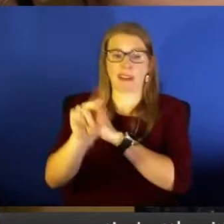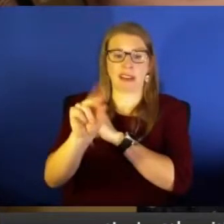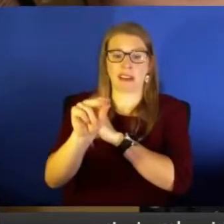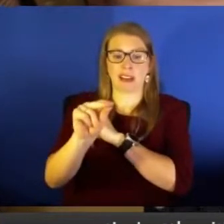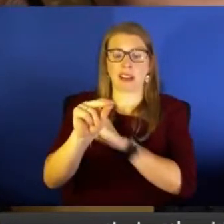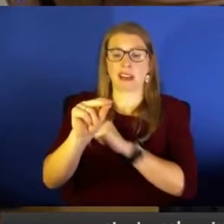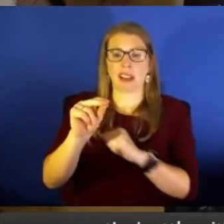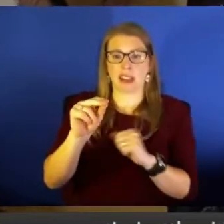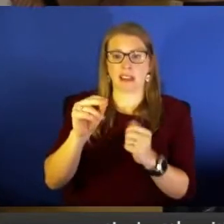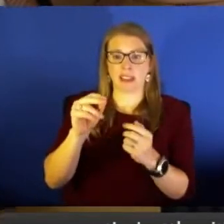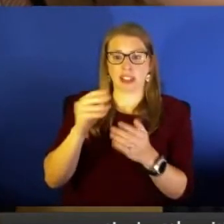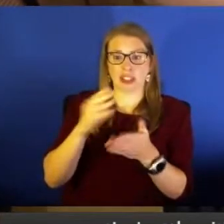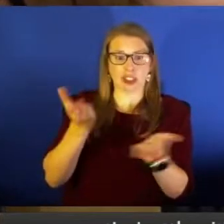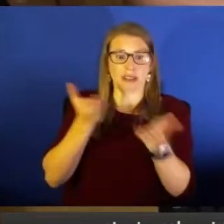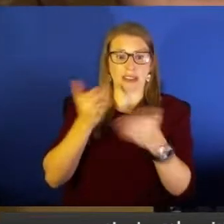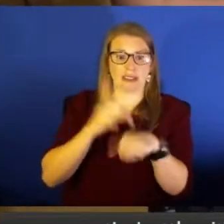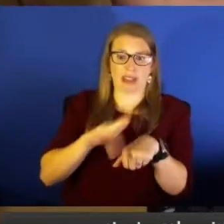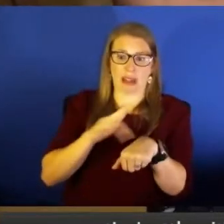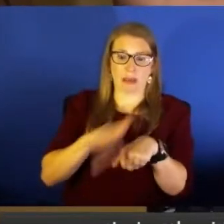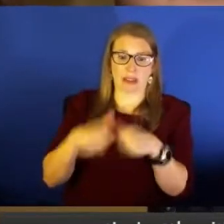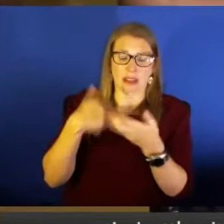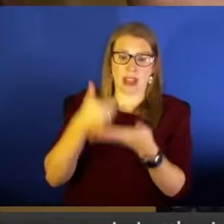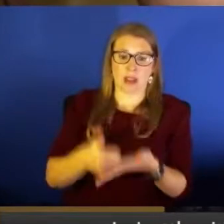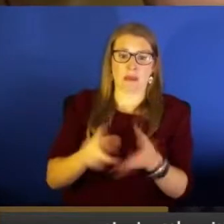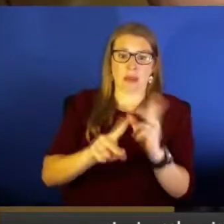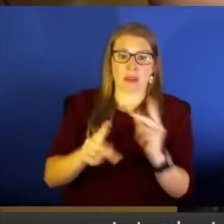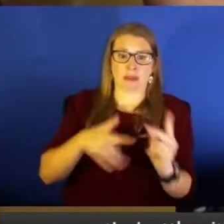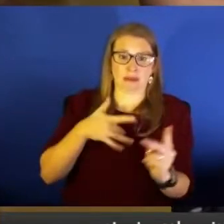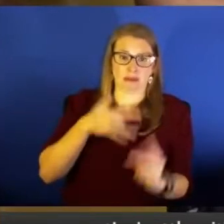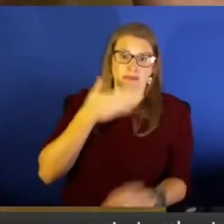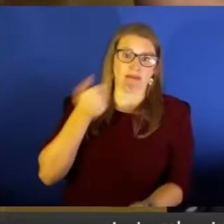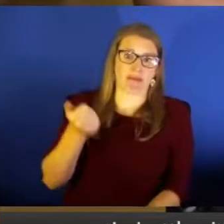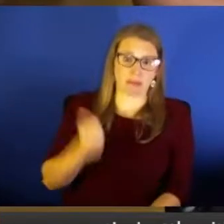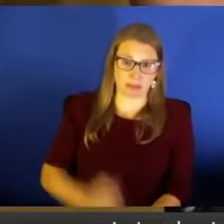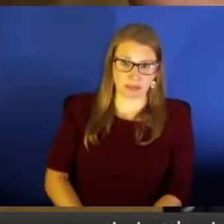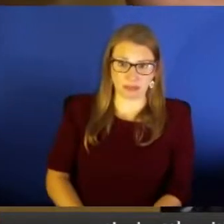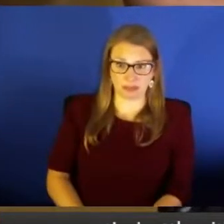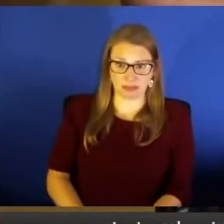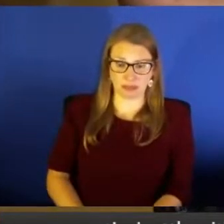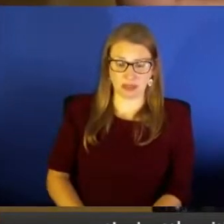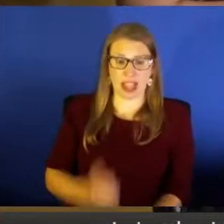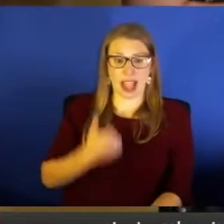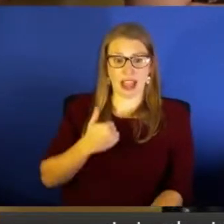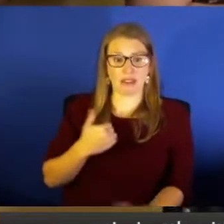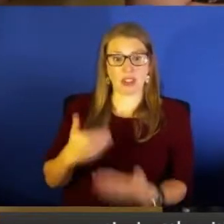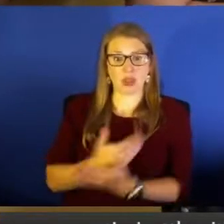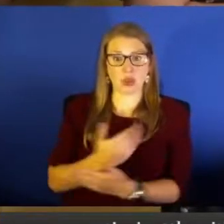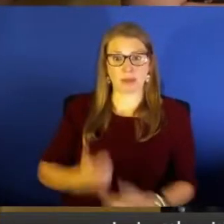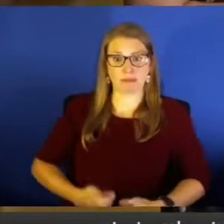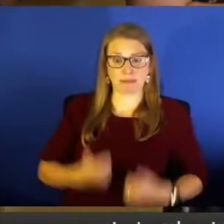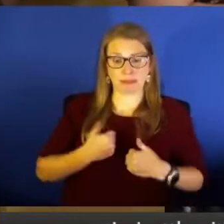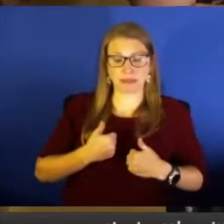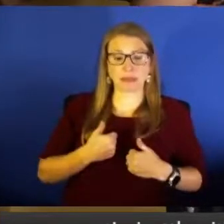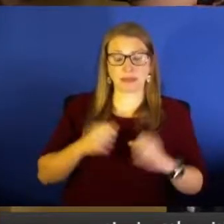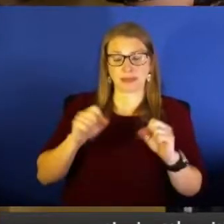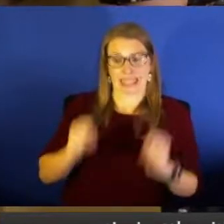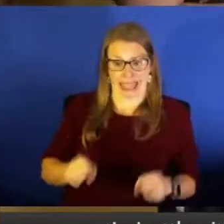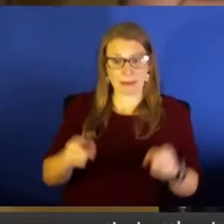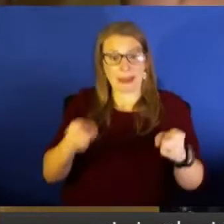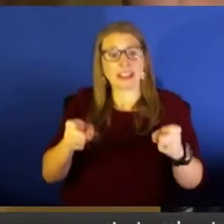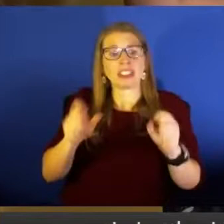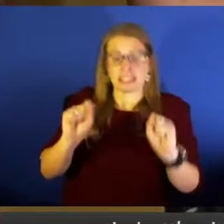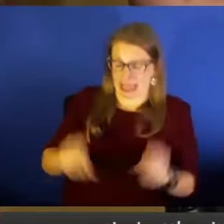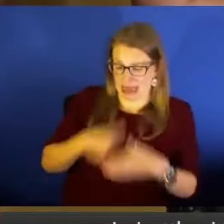we can help people to feel better and to find a new life. It's something that can be managed and can be helped. And thank you both for being with